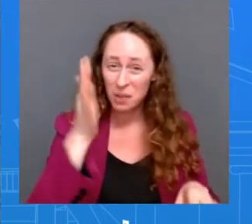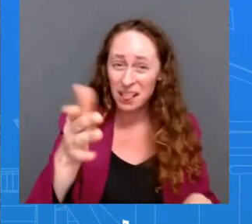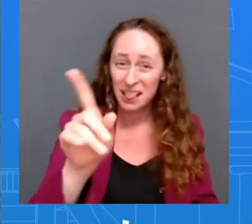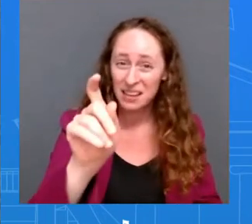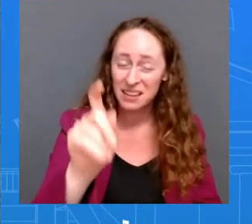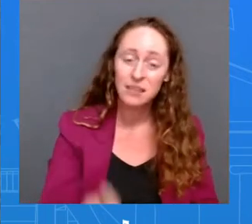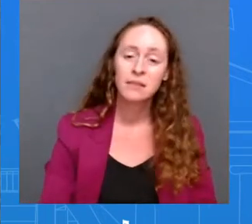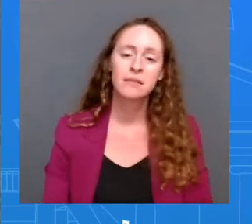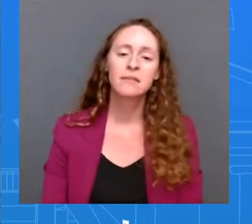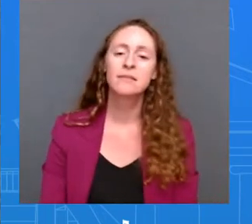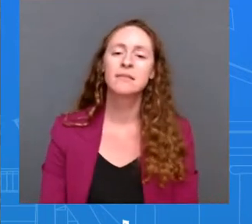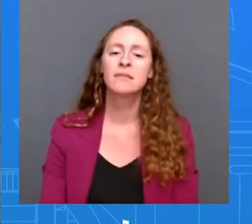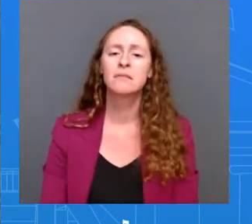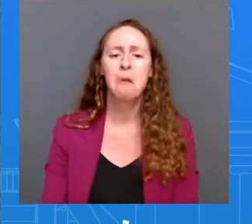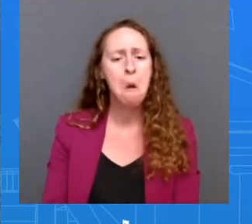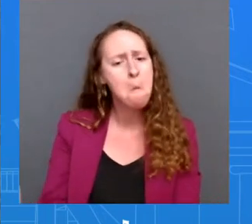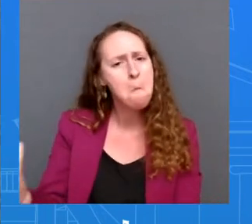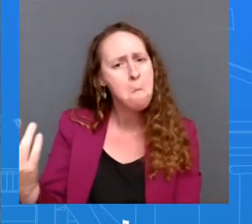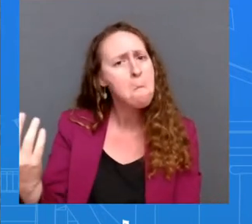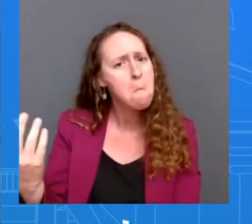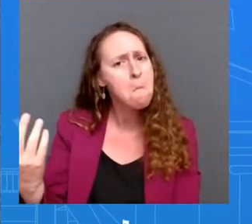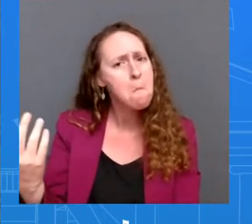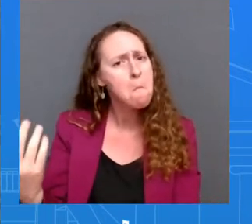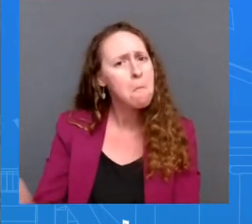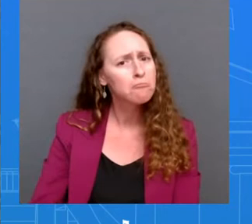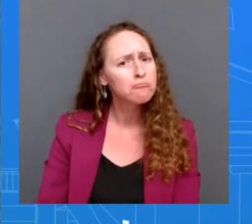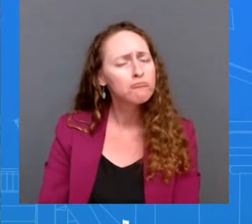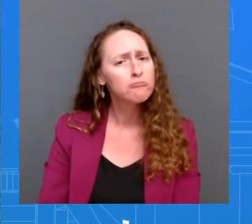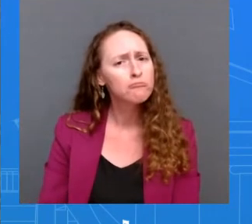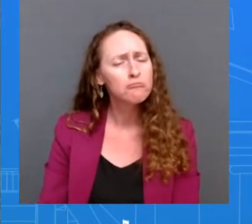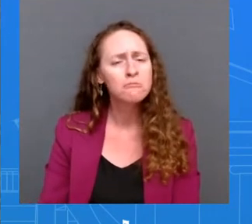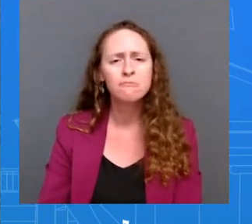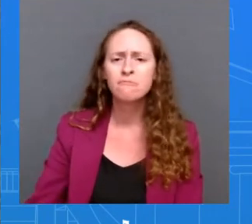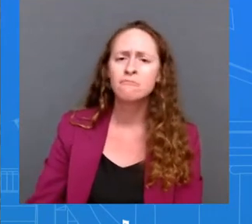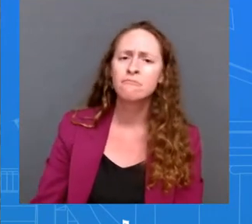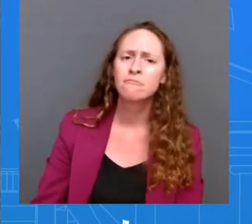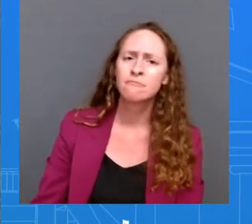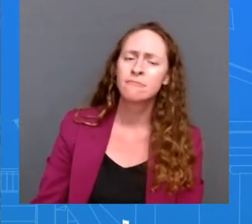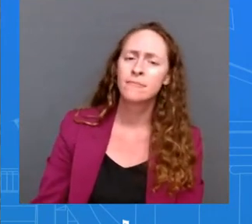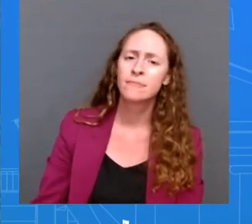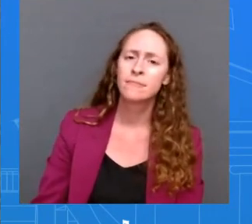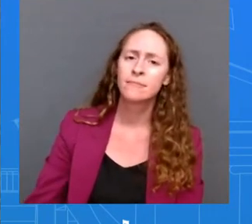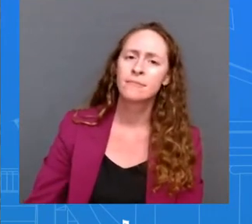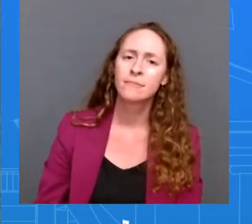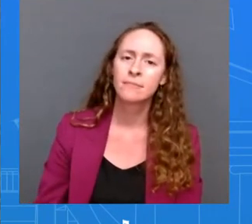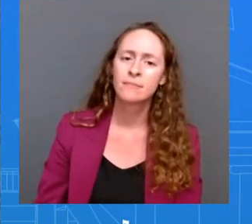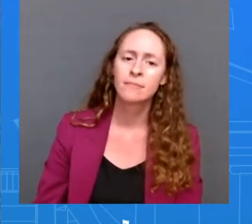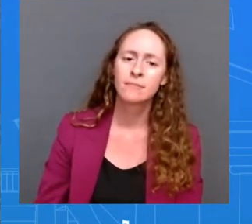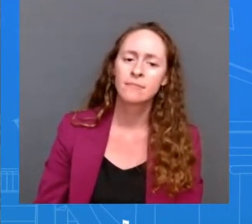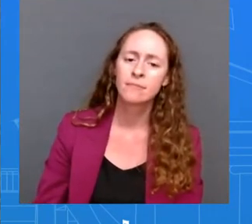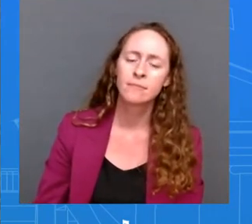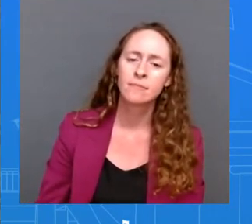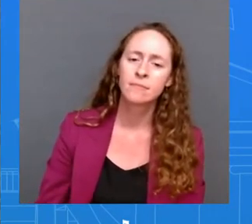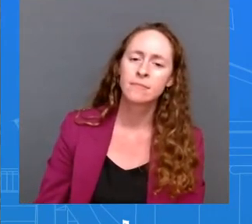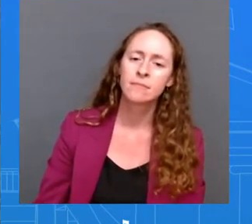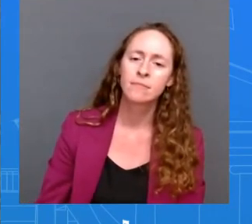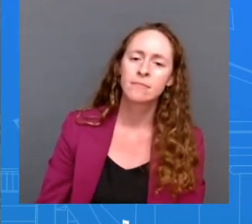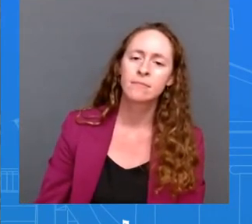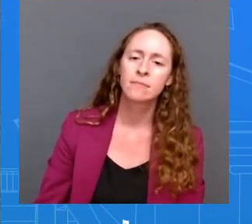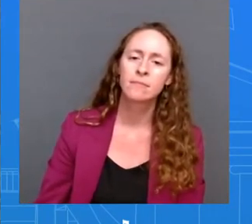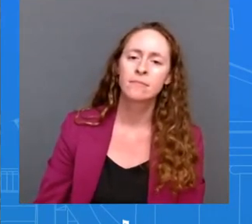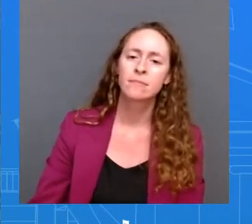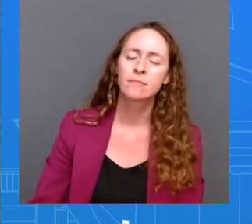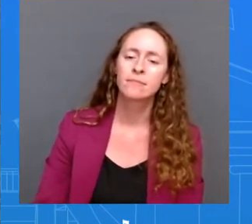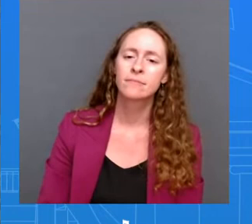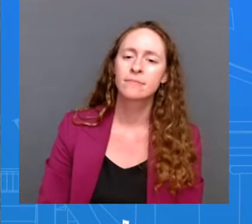There's reporting that the Biden administration is lobbying against legislation that would designate Taiwan as a major non-NATO ally. Can you